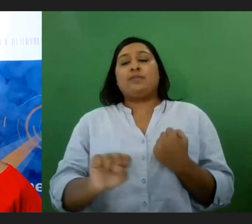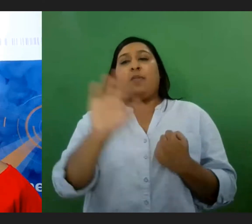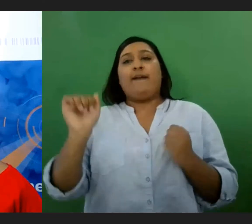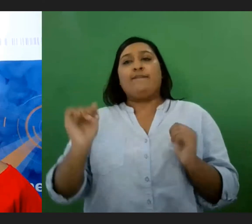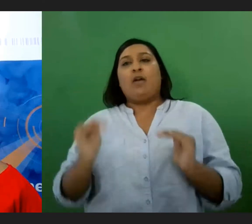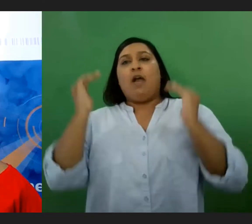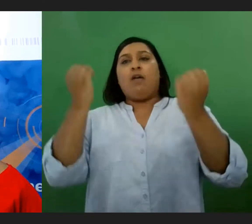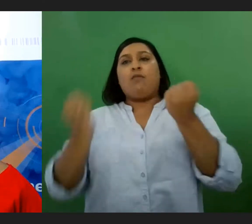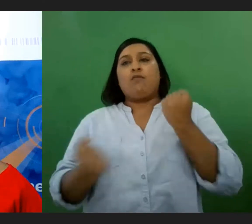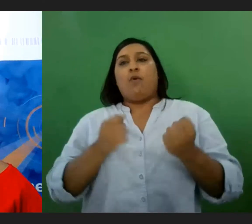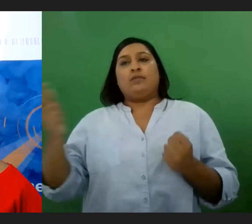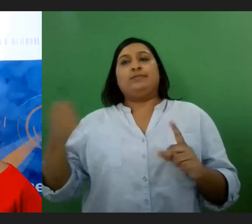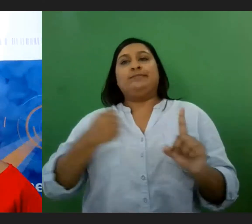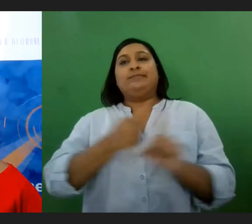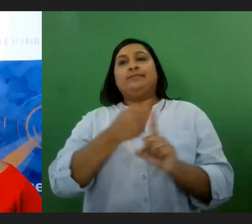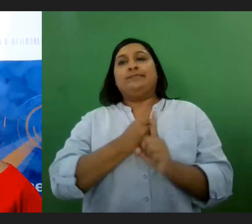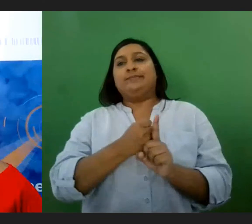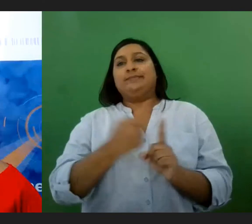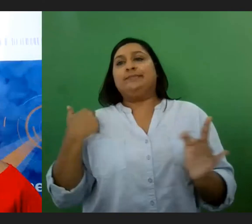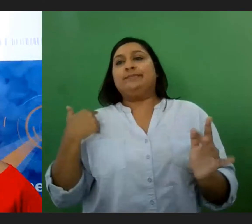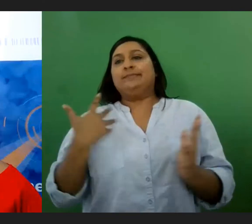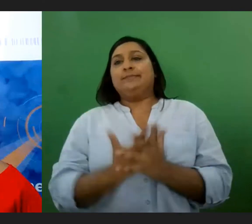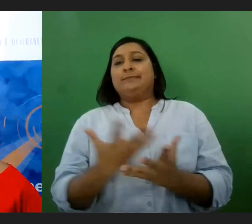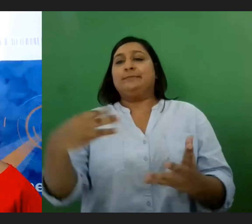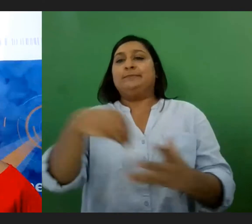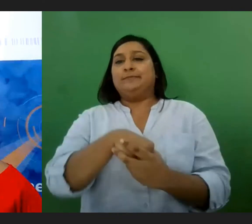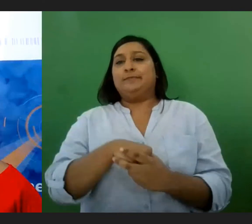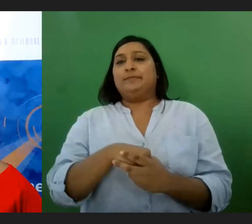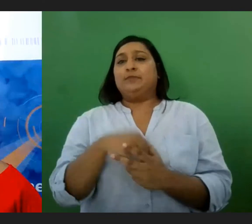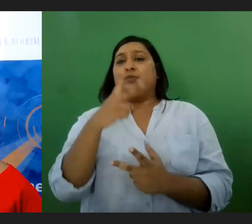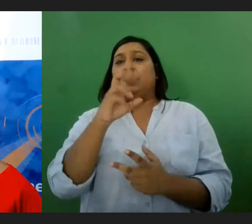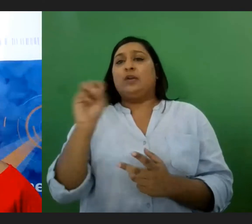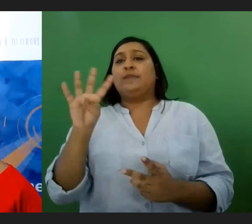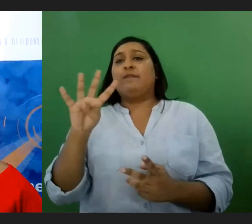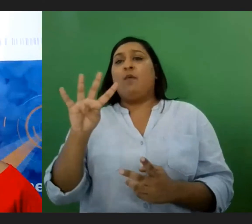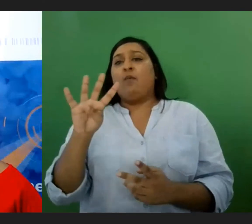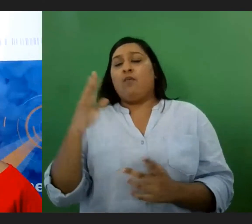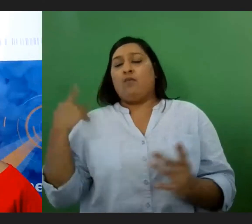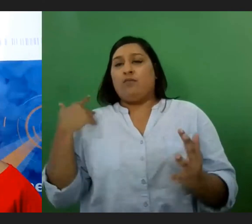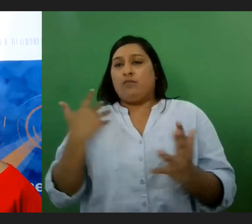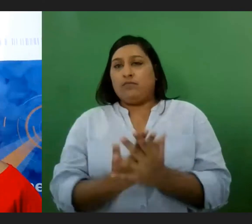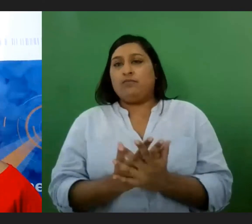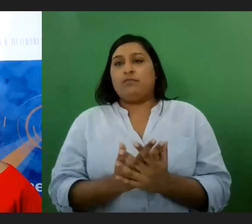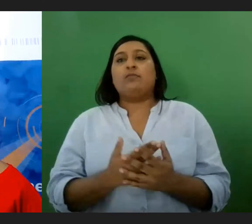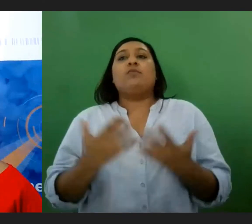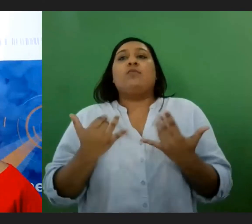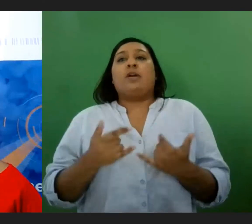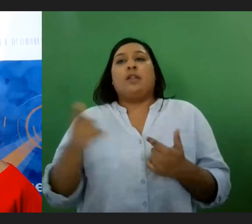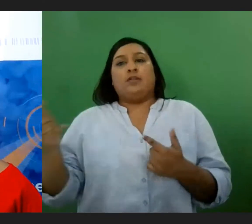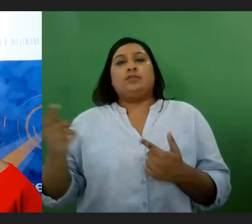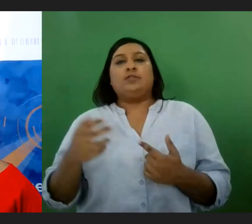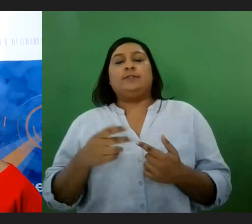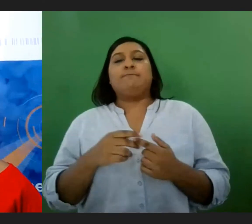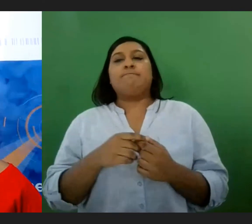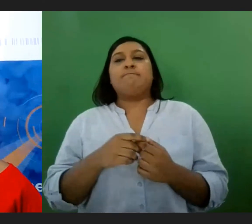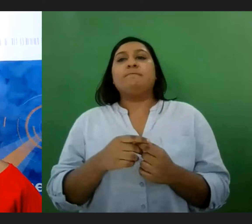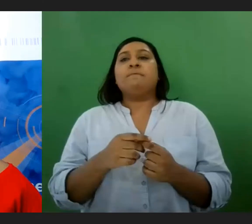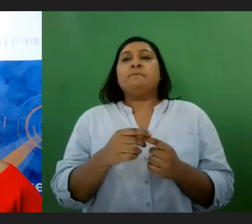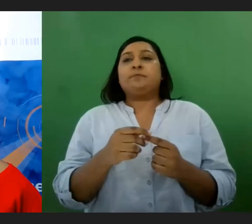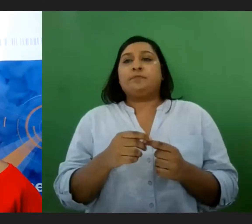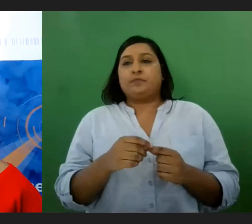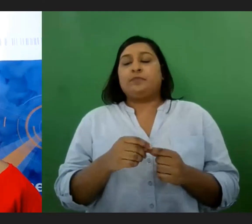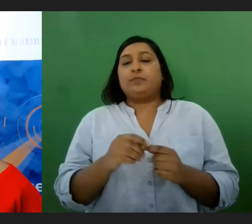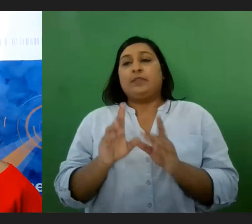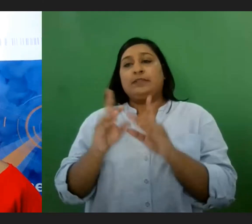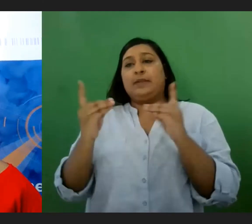since 2004 and is currently the Chief Director and Governance and Compliance at the Department